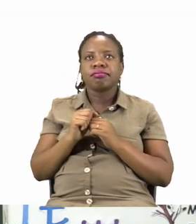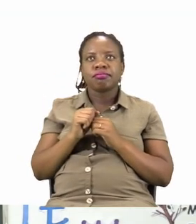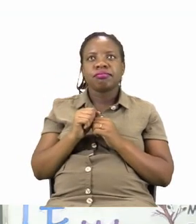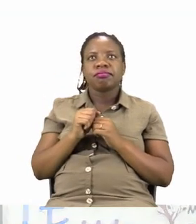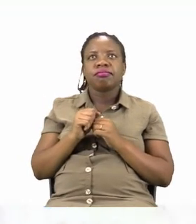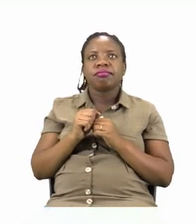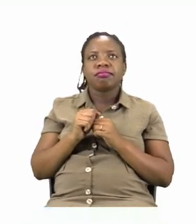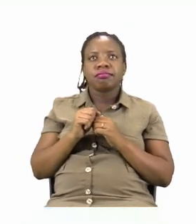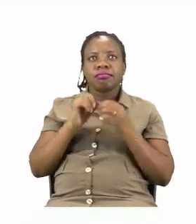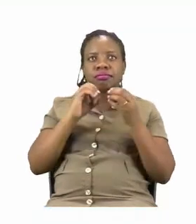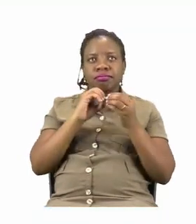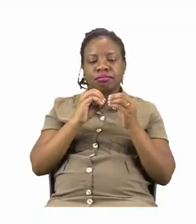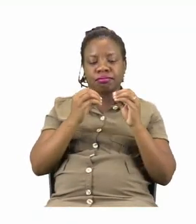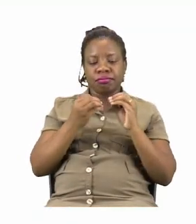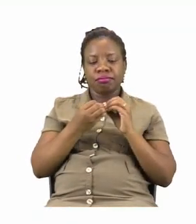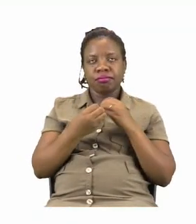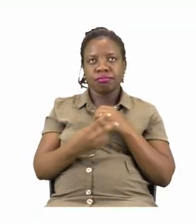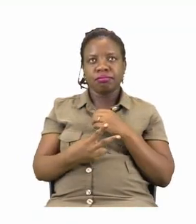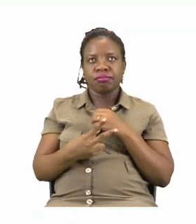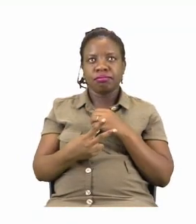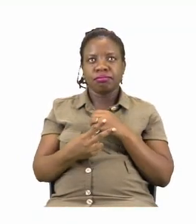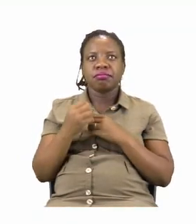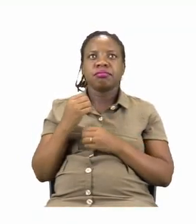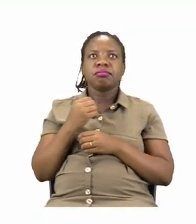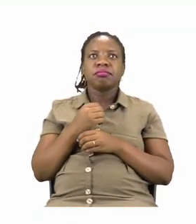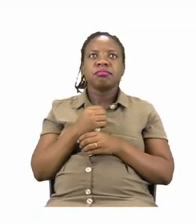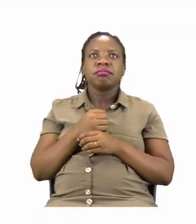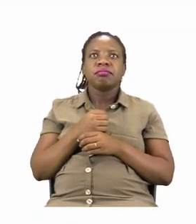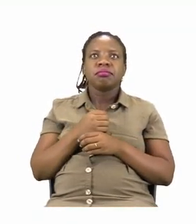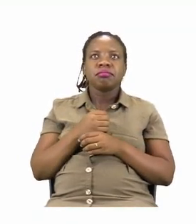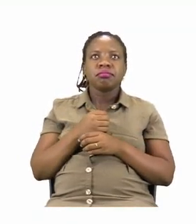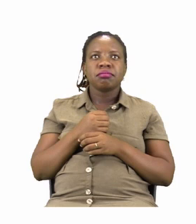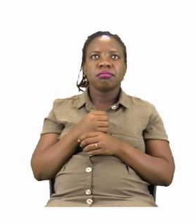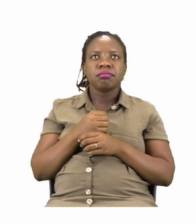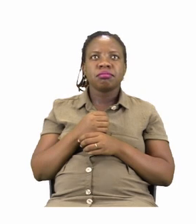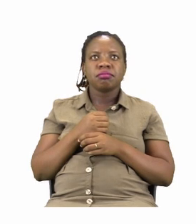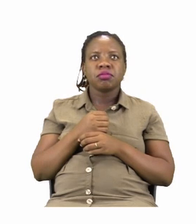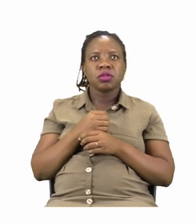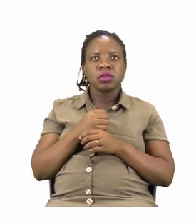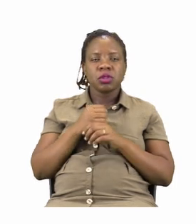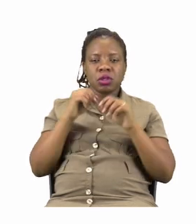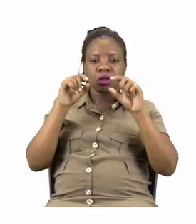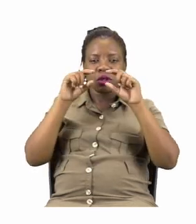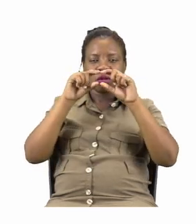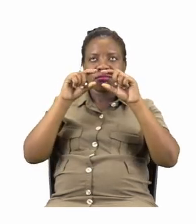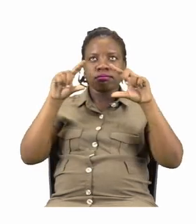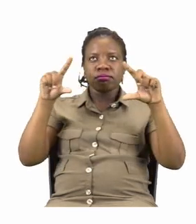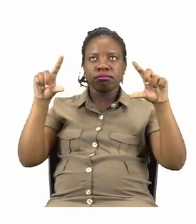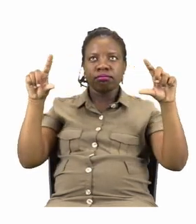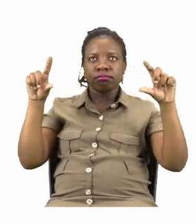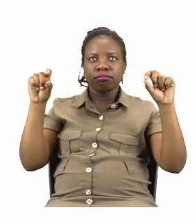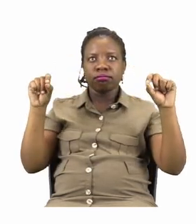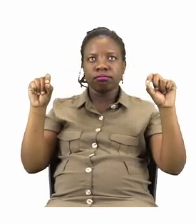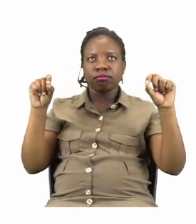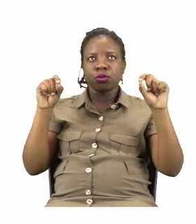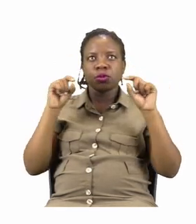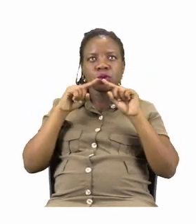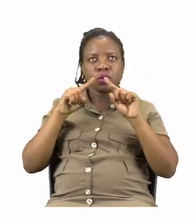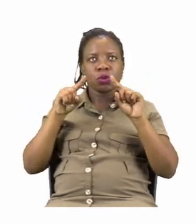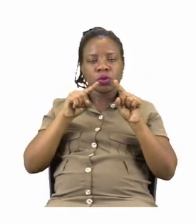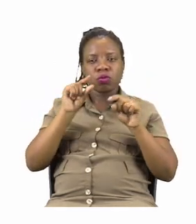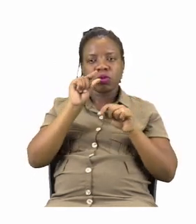at number 2. Now number 2 says you have to choose the correct words to complete